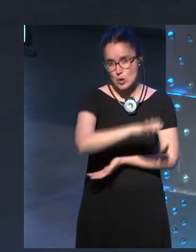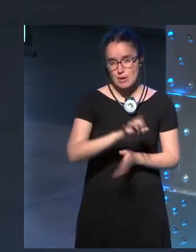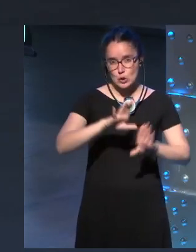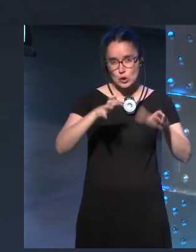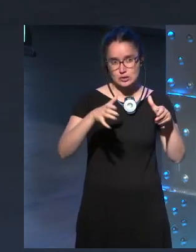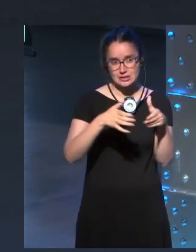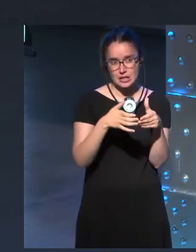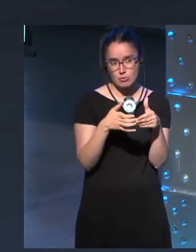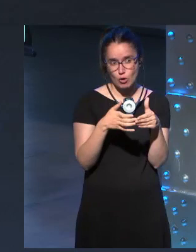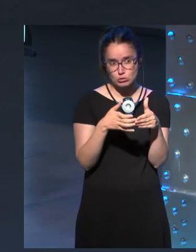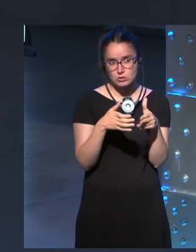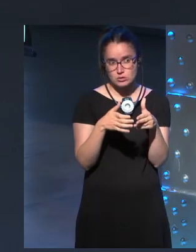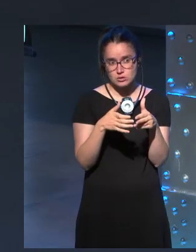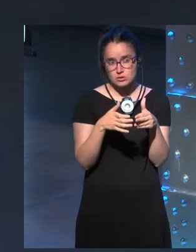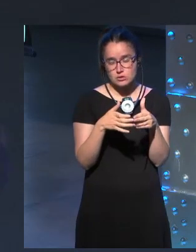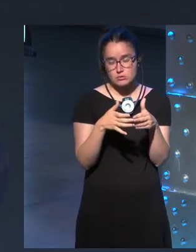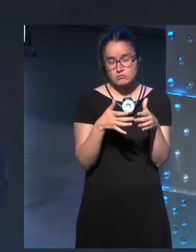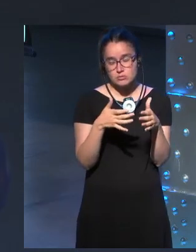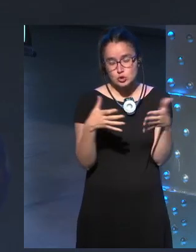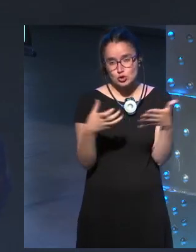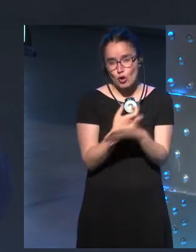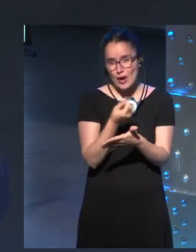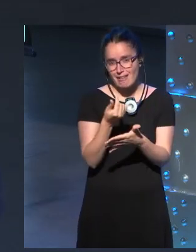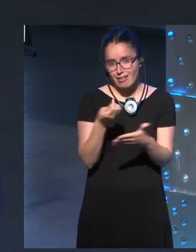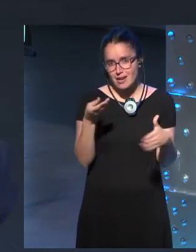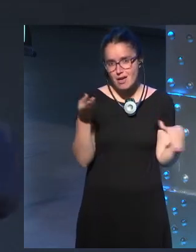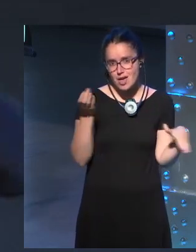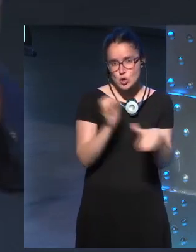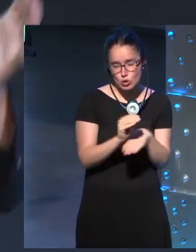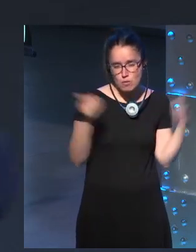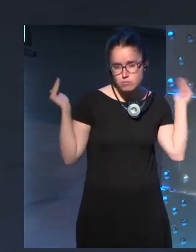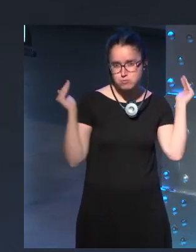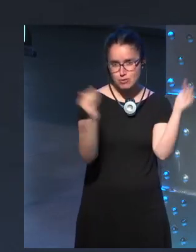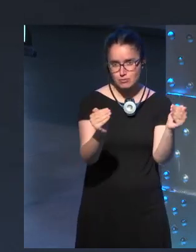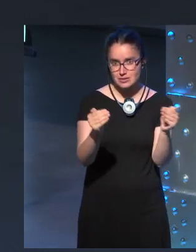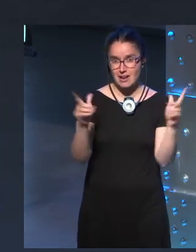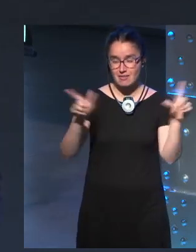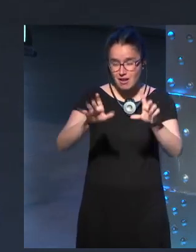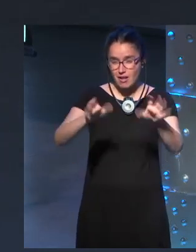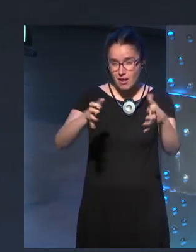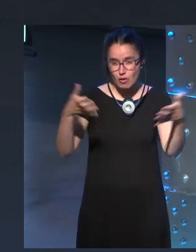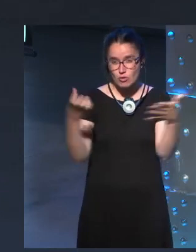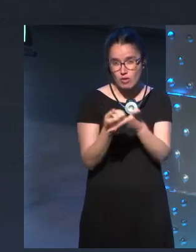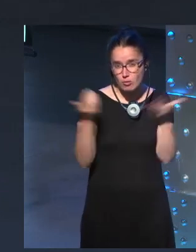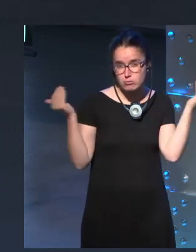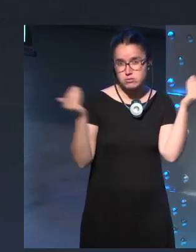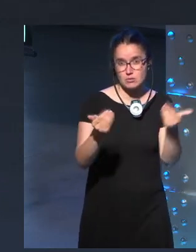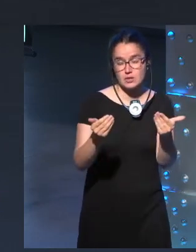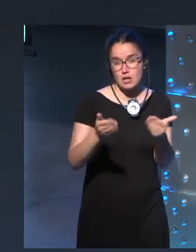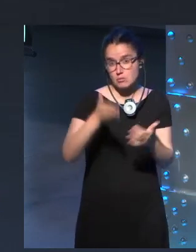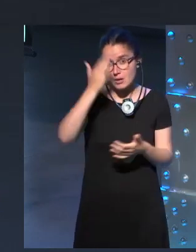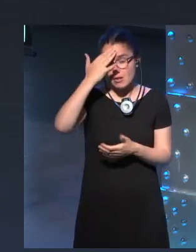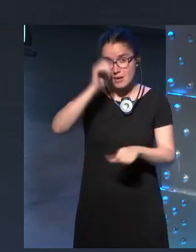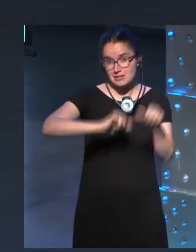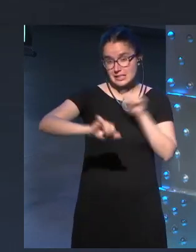the old Europe. I mean, what the money and the media attention